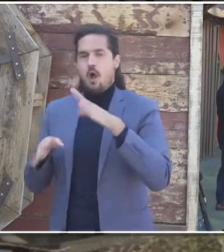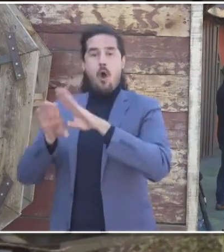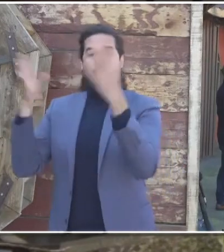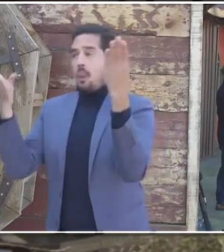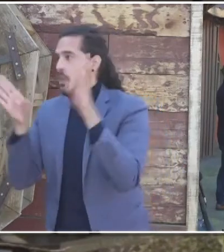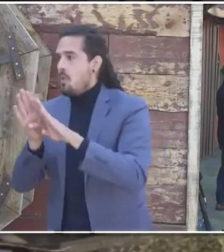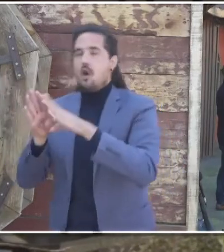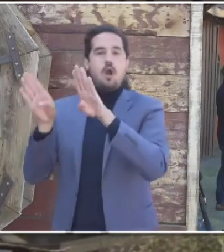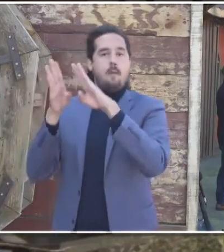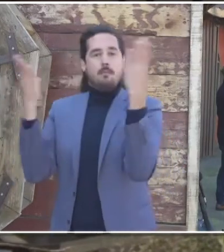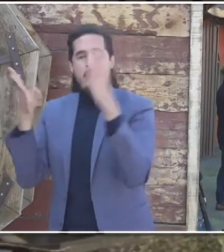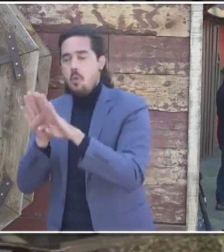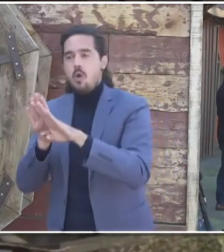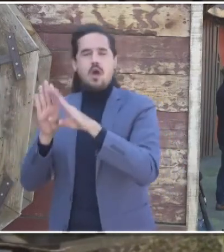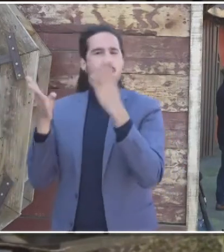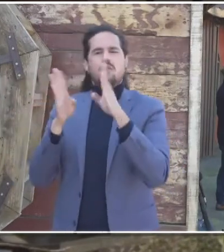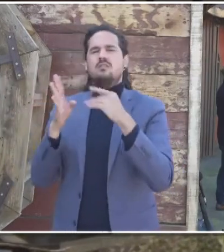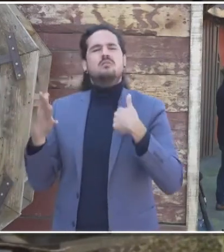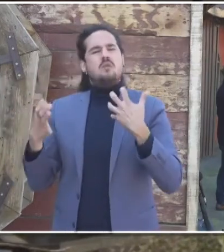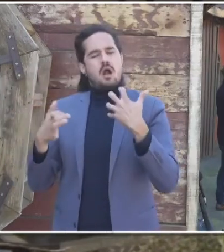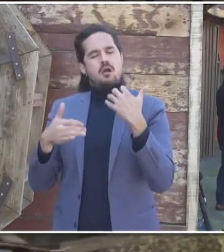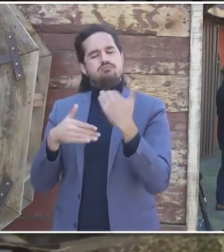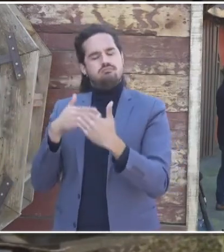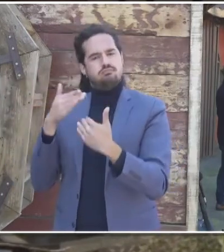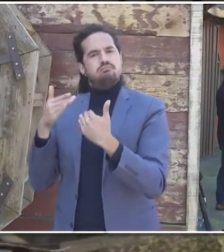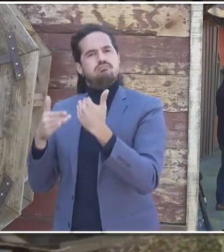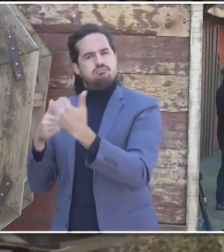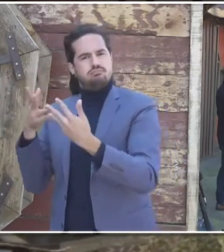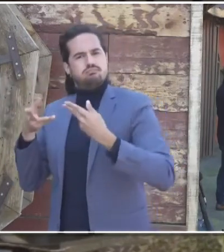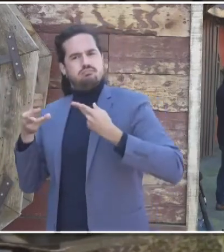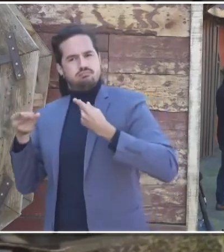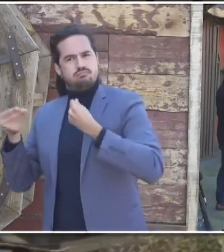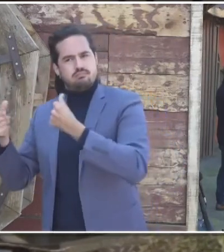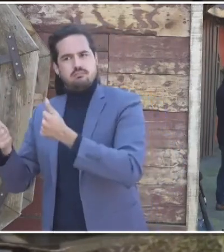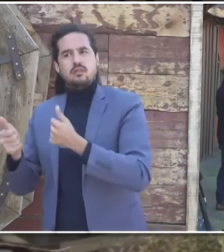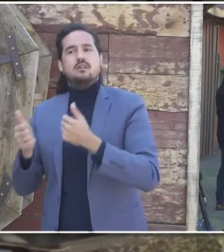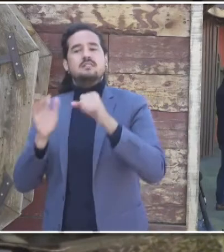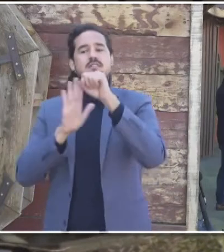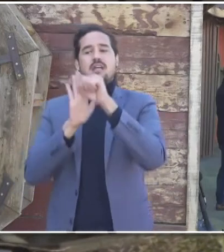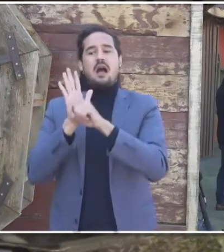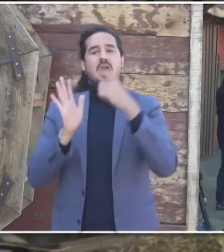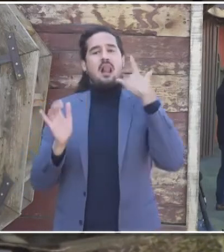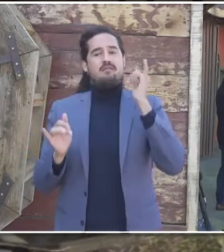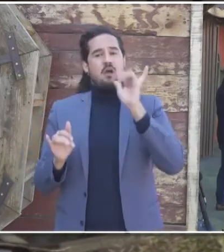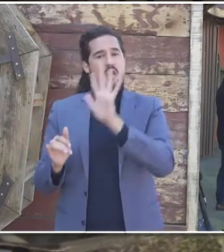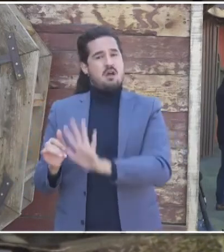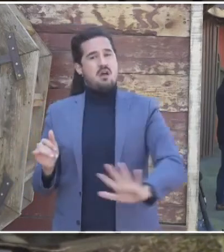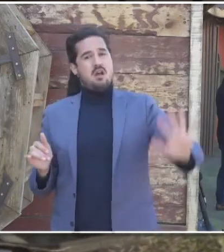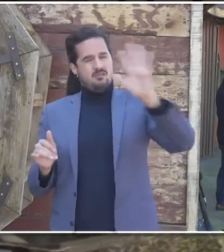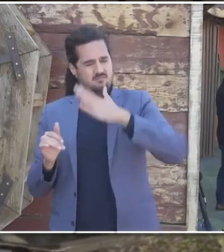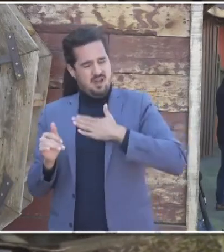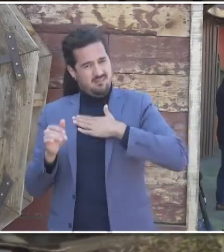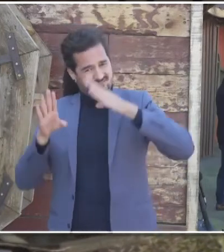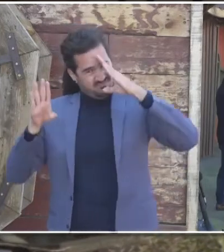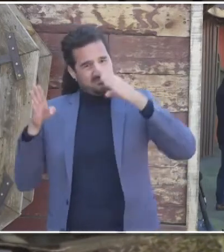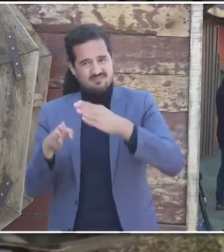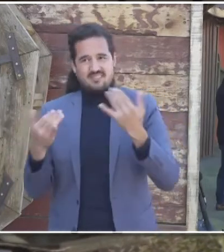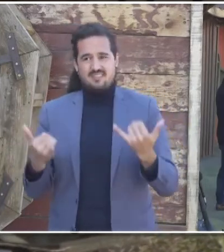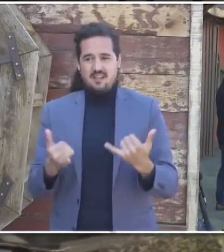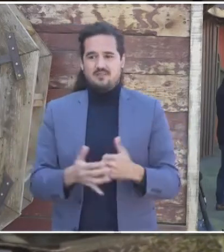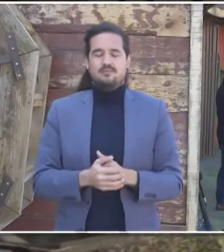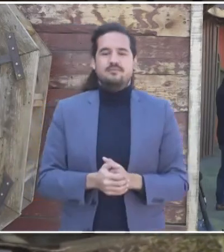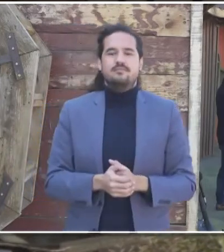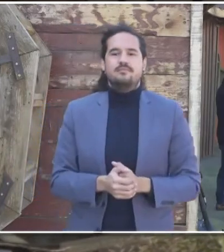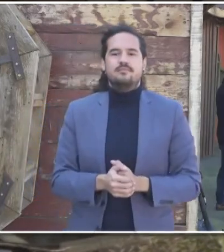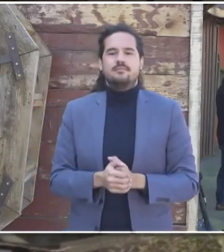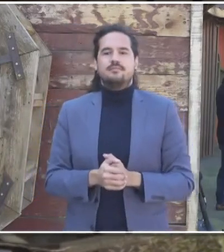impacted in terms of communities all across the state. And so that's my focus. Hi,